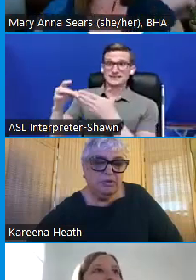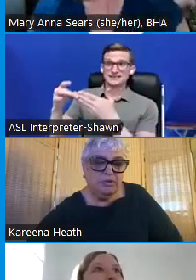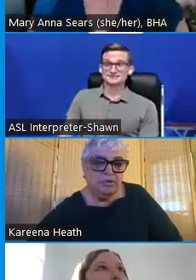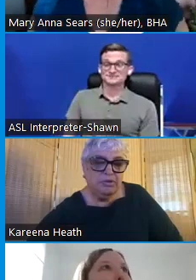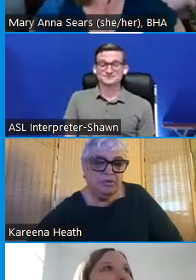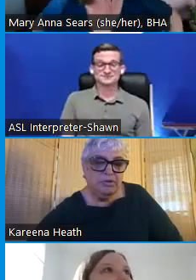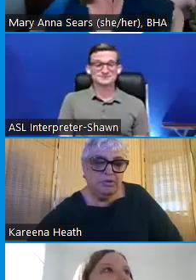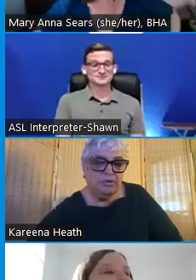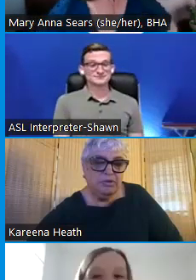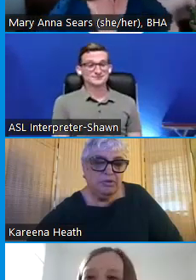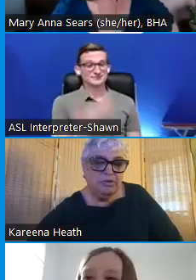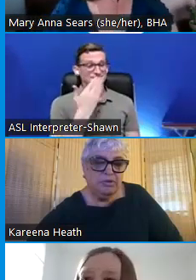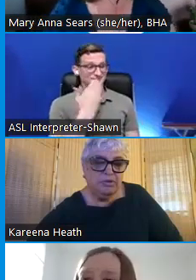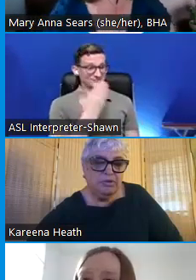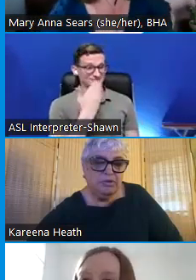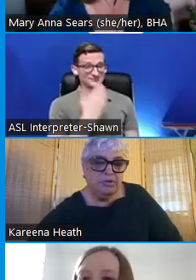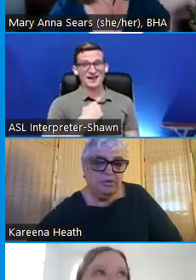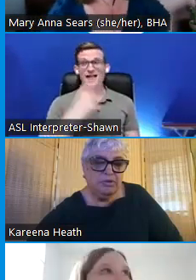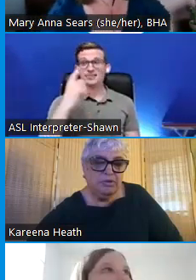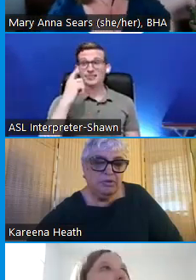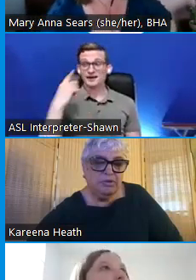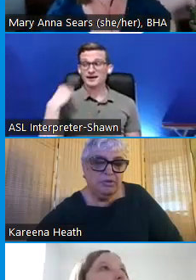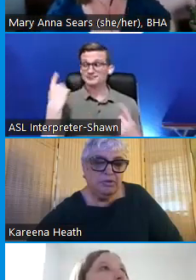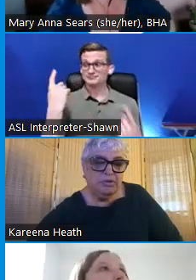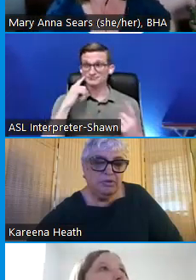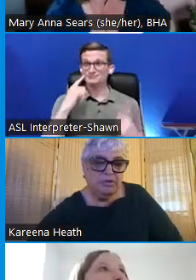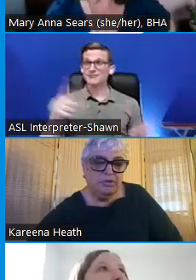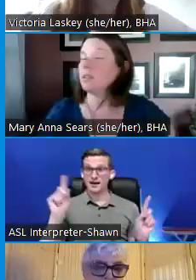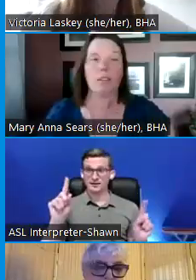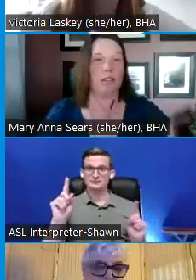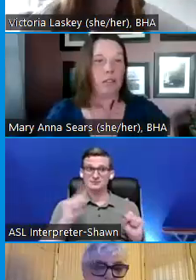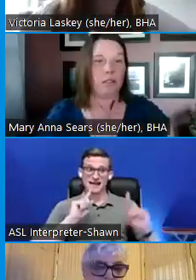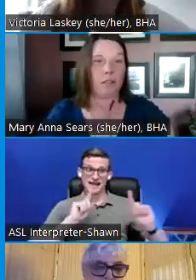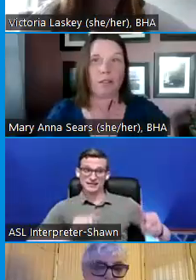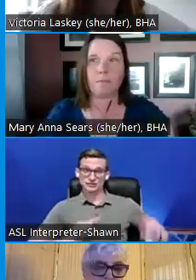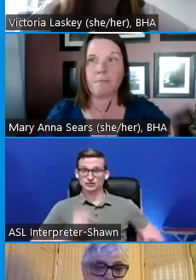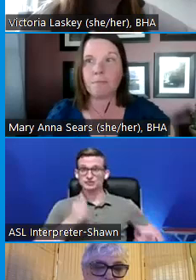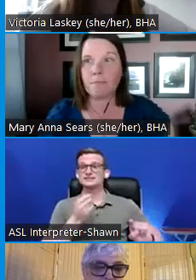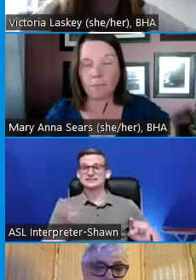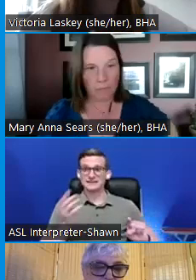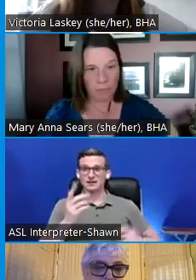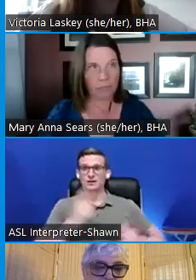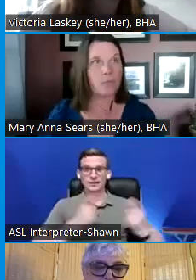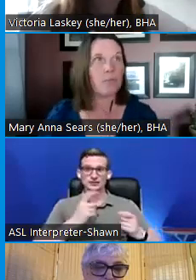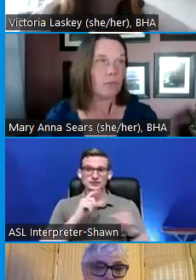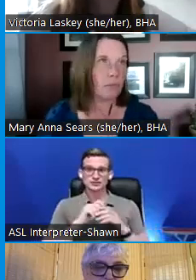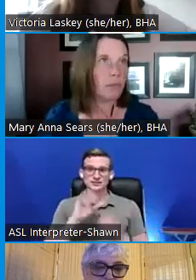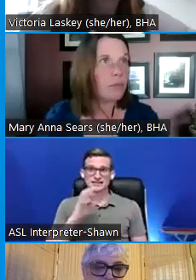I think we have been able to tackle a number of these in the chat. There was one a little while